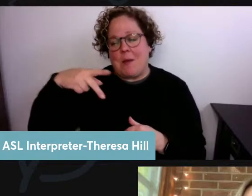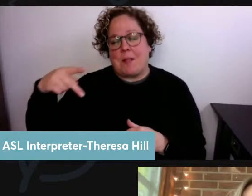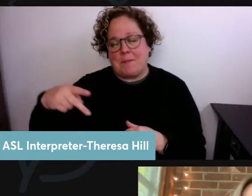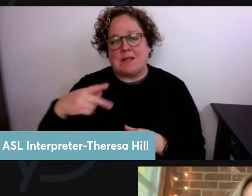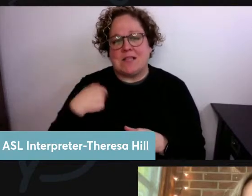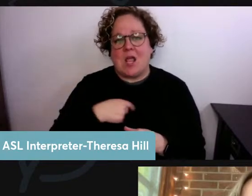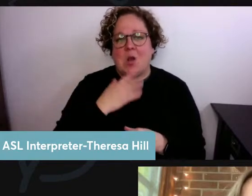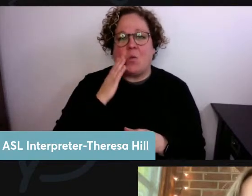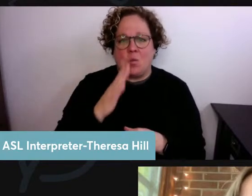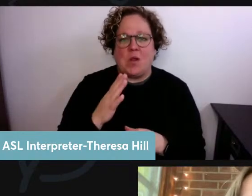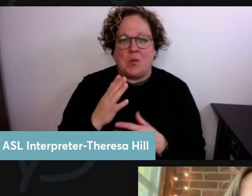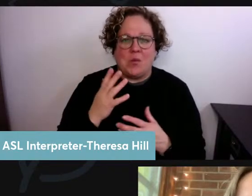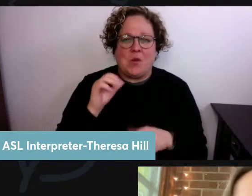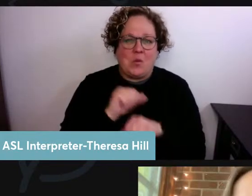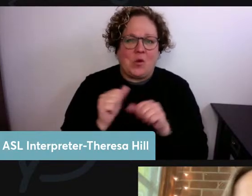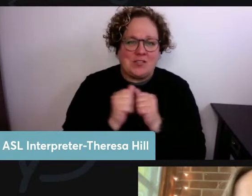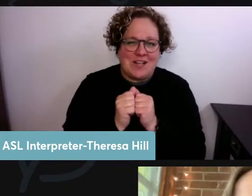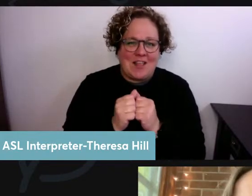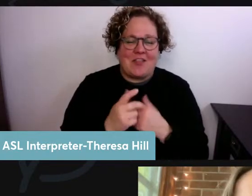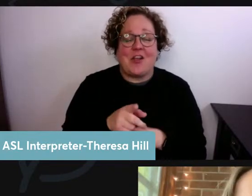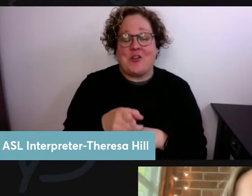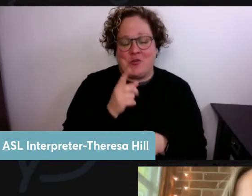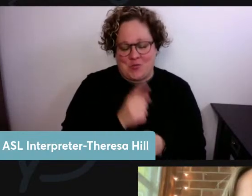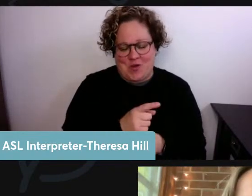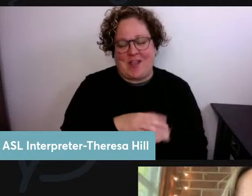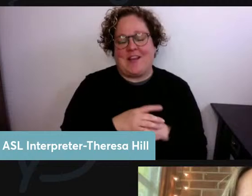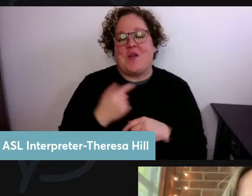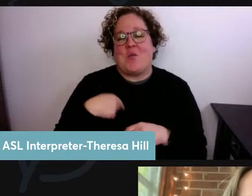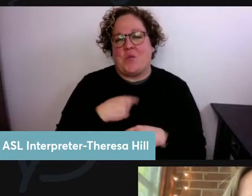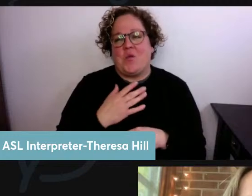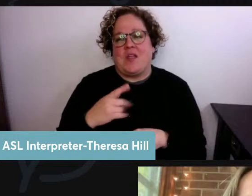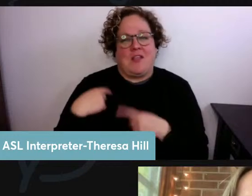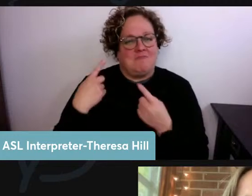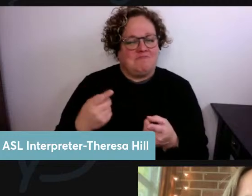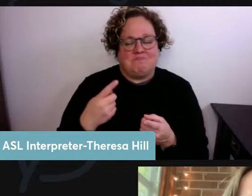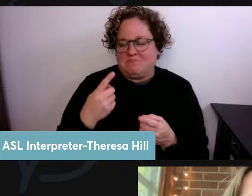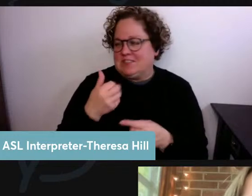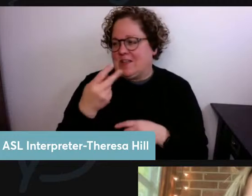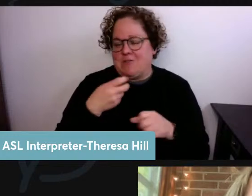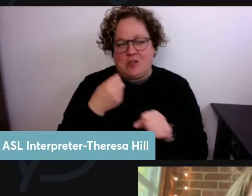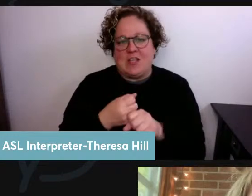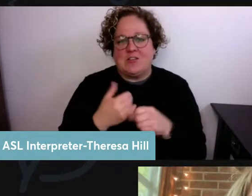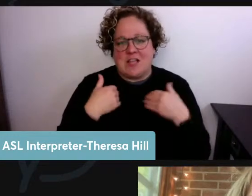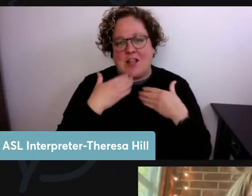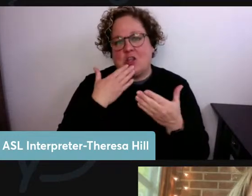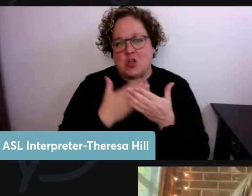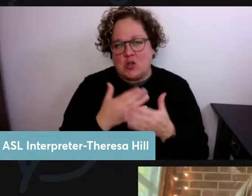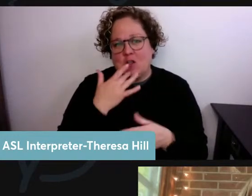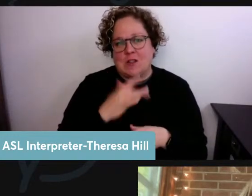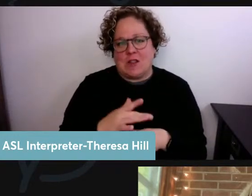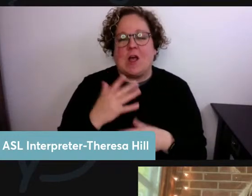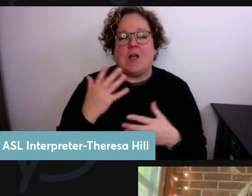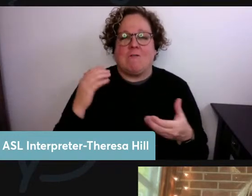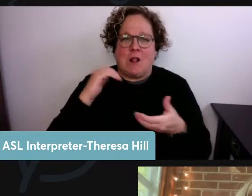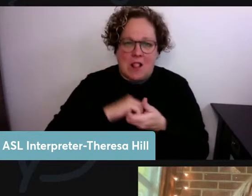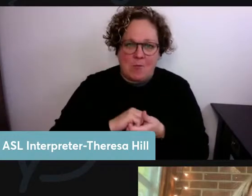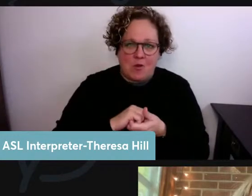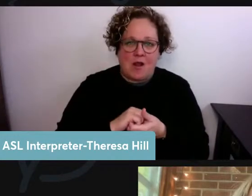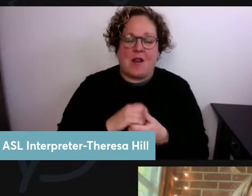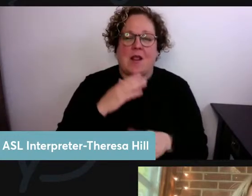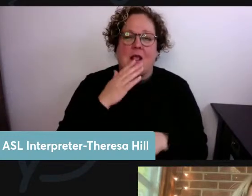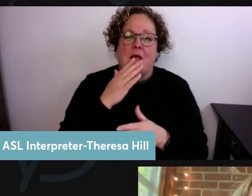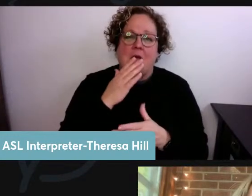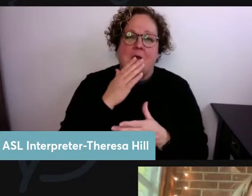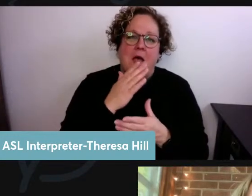together. And you'd be right. Over the last several years, we've had the good fortune of collaborating on both parts of